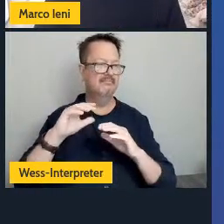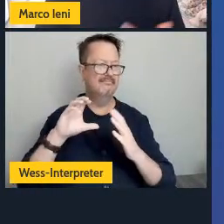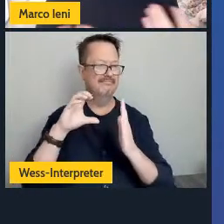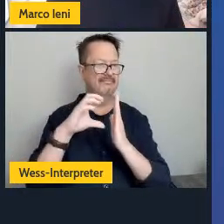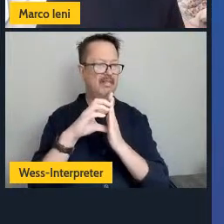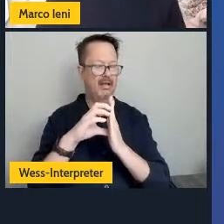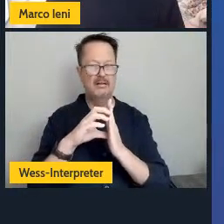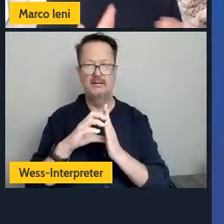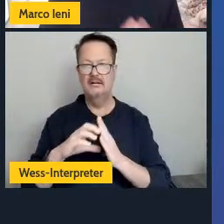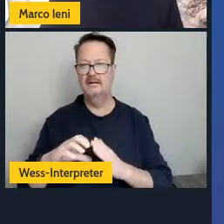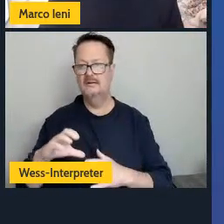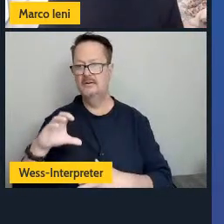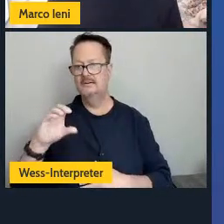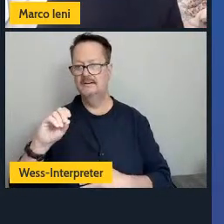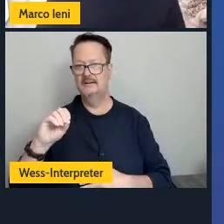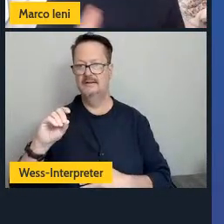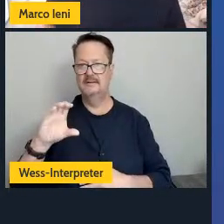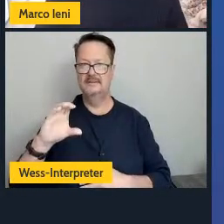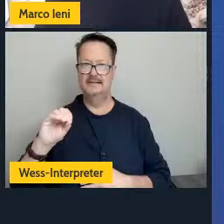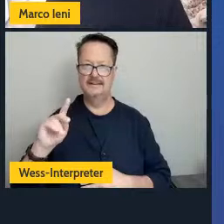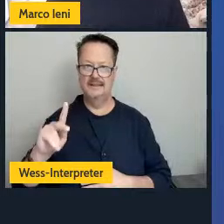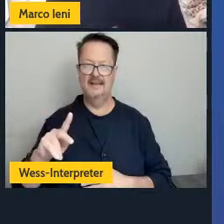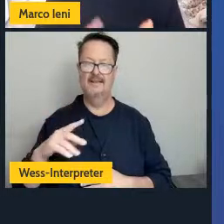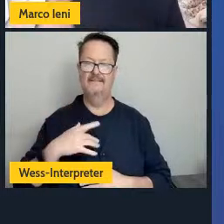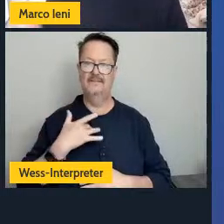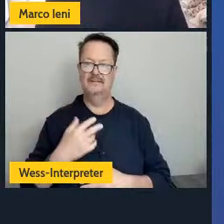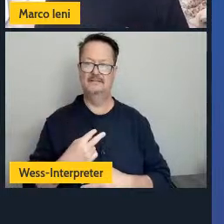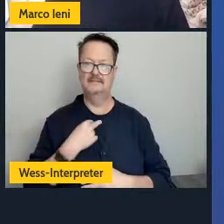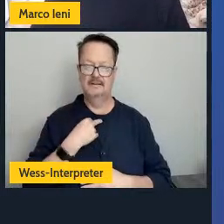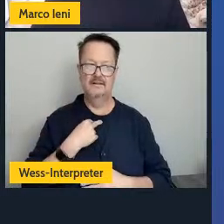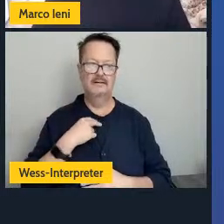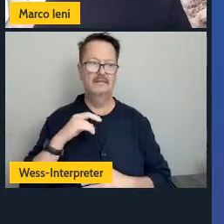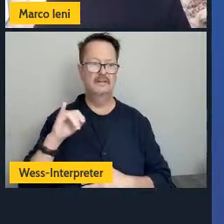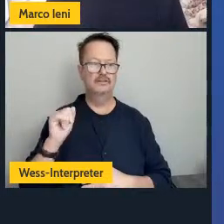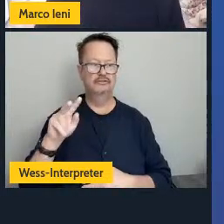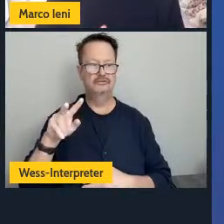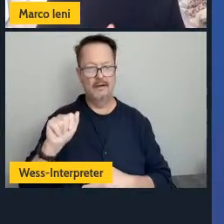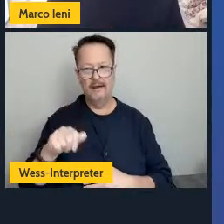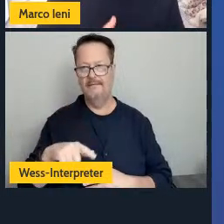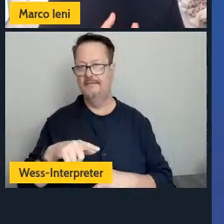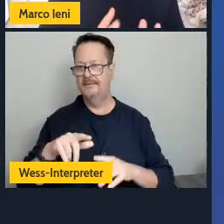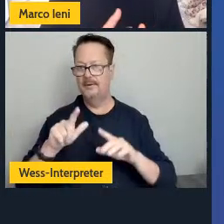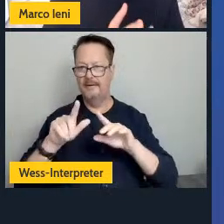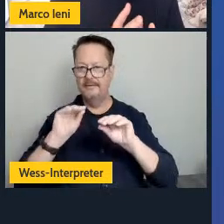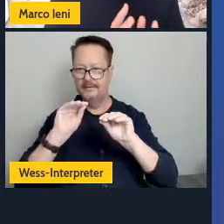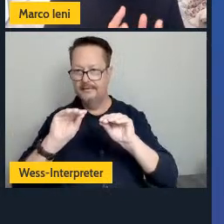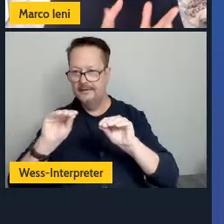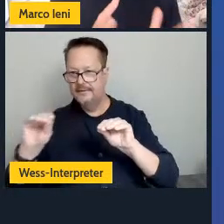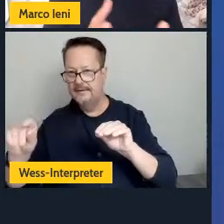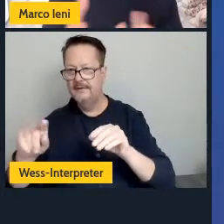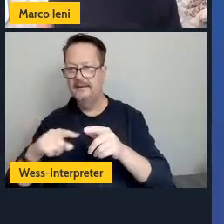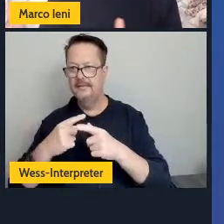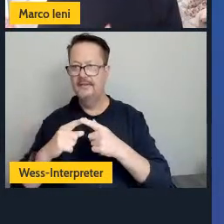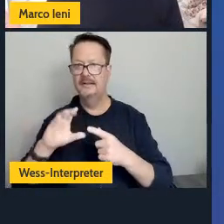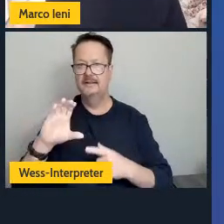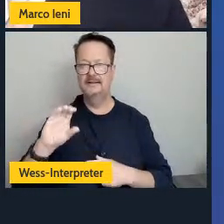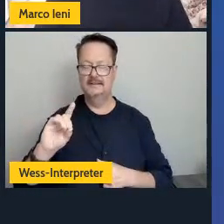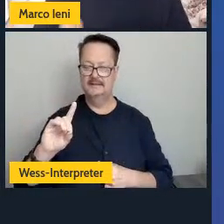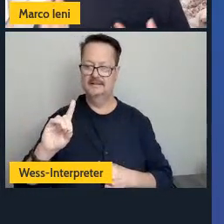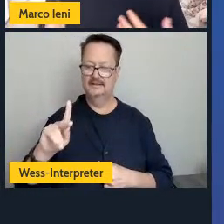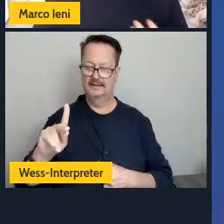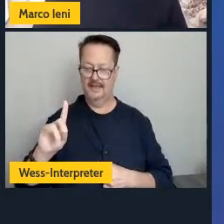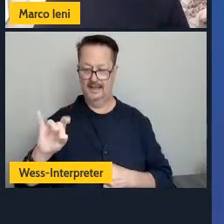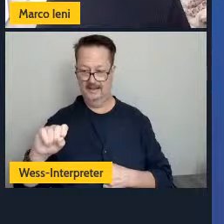filling structs, so JavaScript structs, Java structs, whatever. And then CDKs knows how